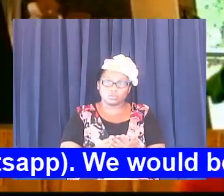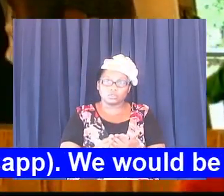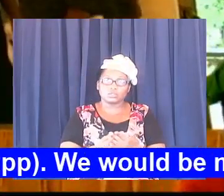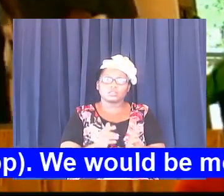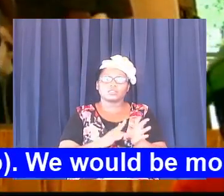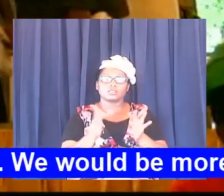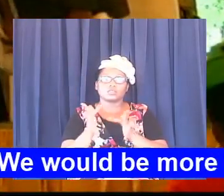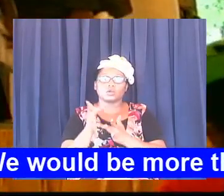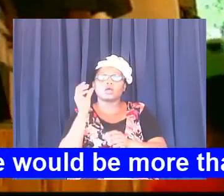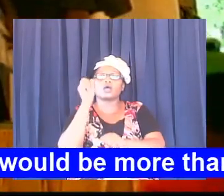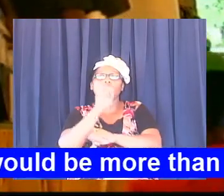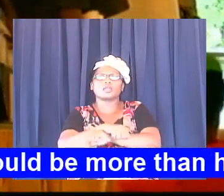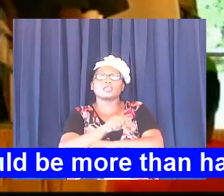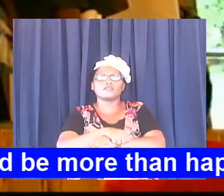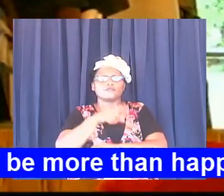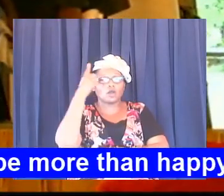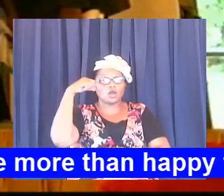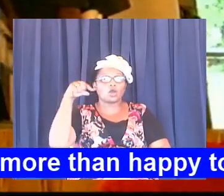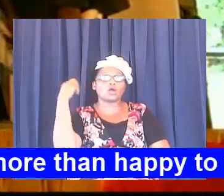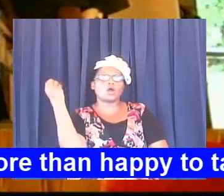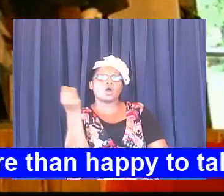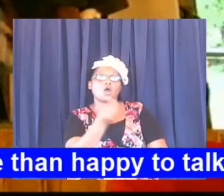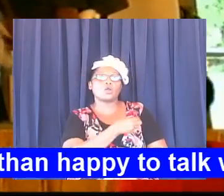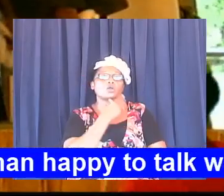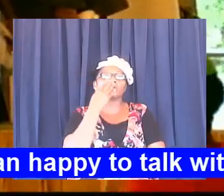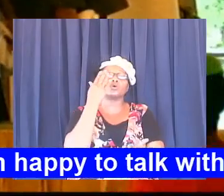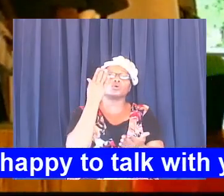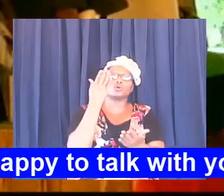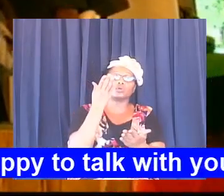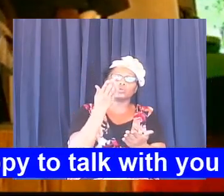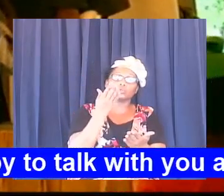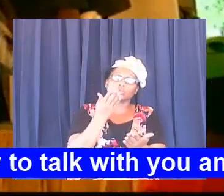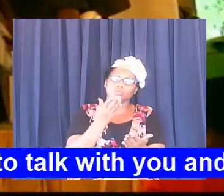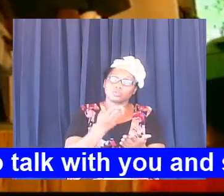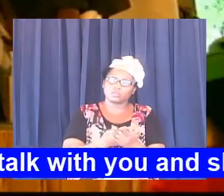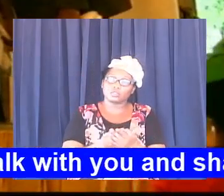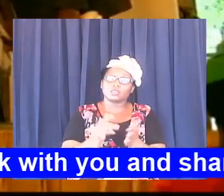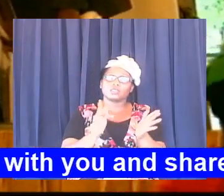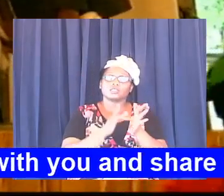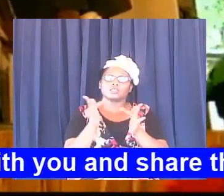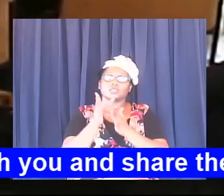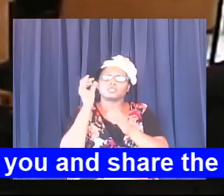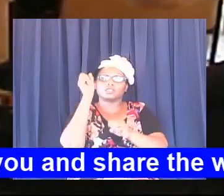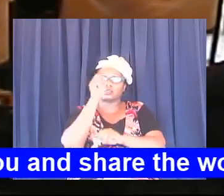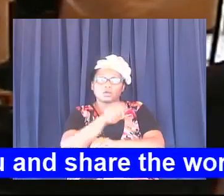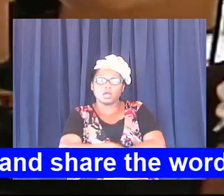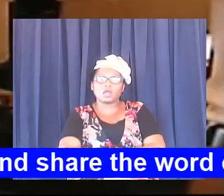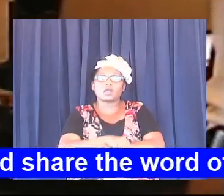out. He is working for our good.